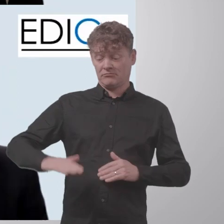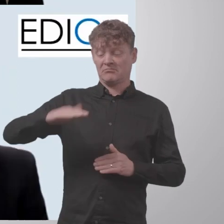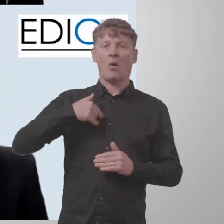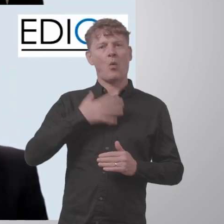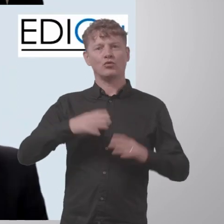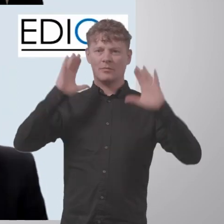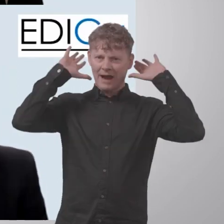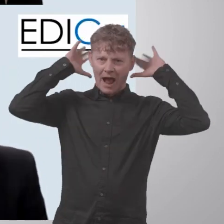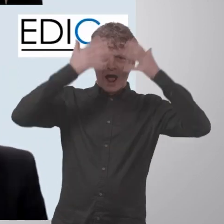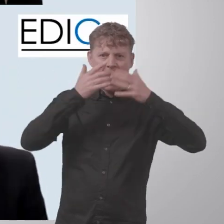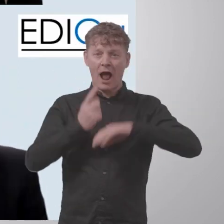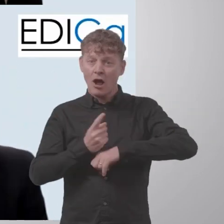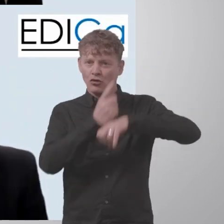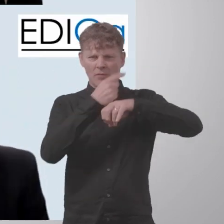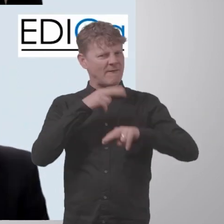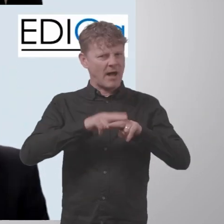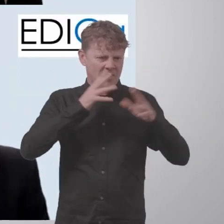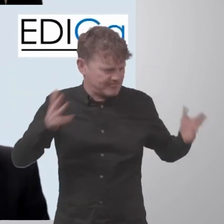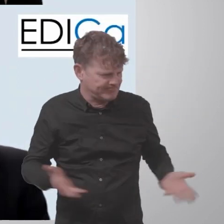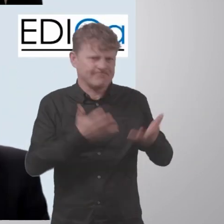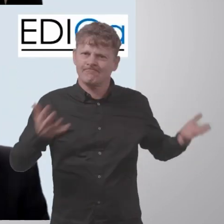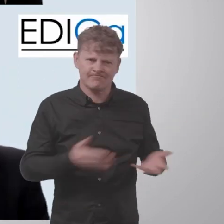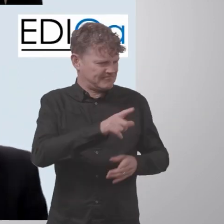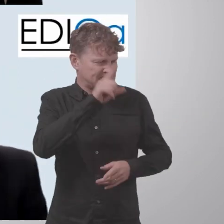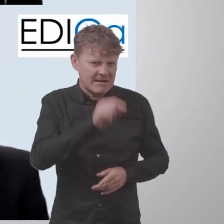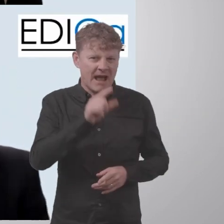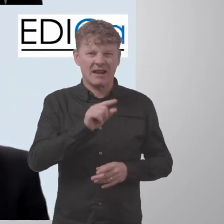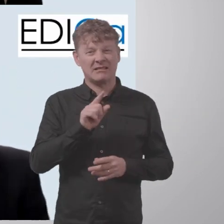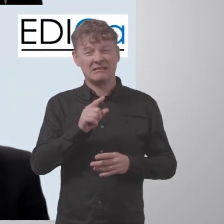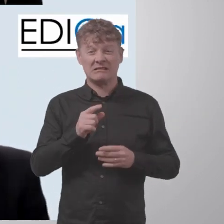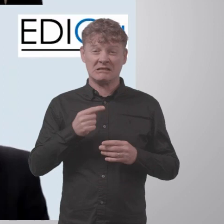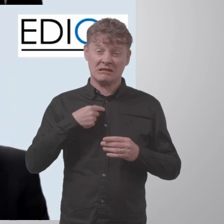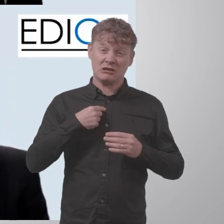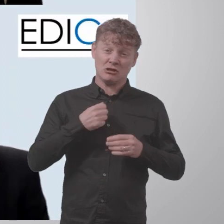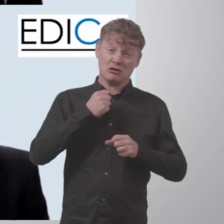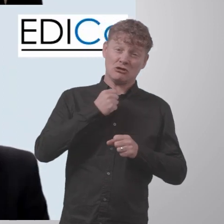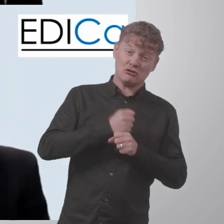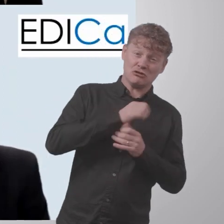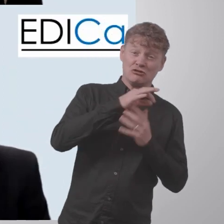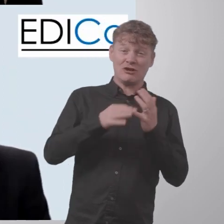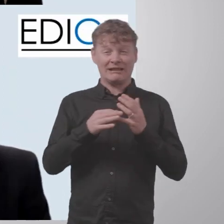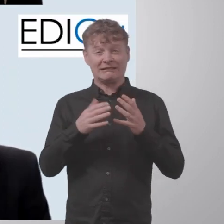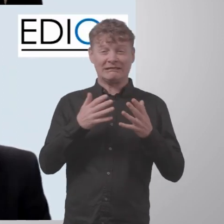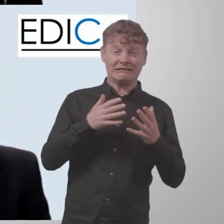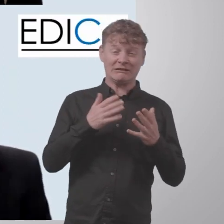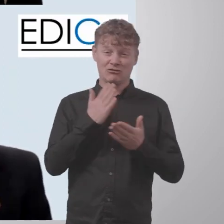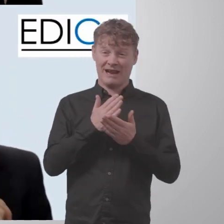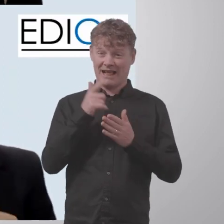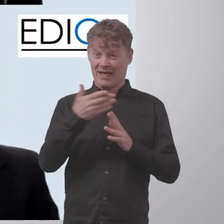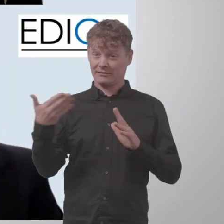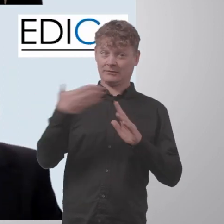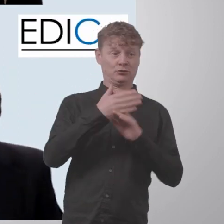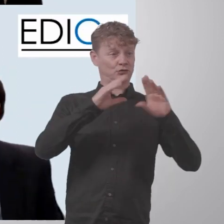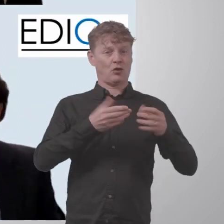woman astronaut. It turns out my gender was probably not what stopped me being an astronaut. There might be some other features. But when I was in my mid to